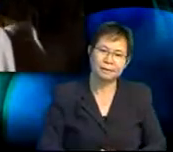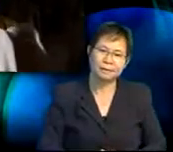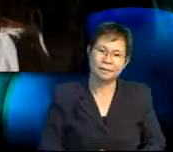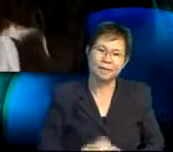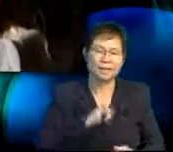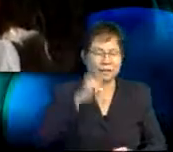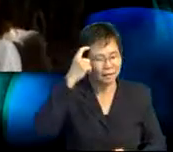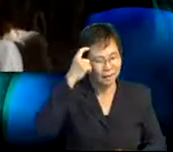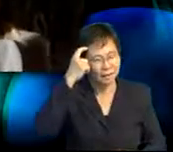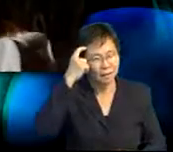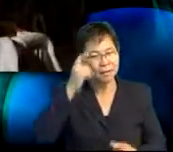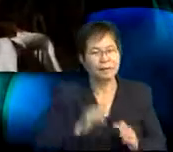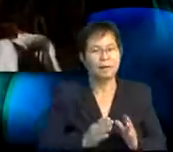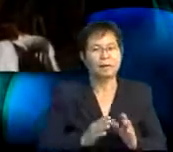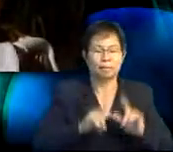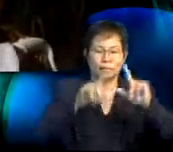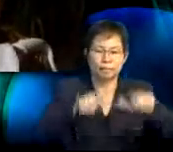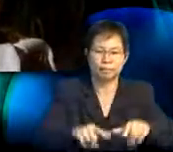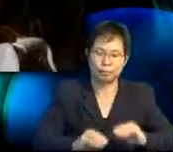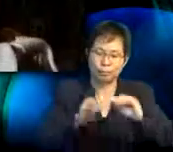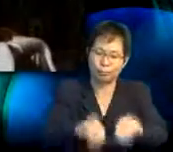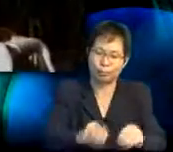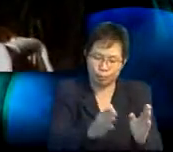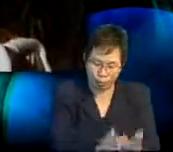I think I have to put plan B into action.